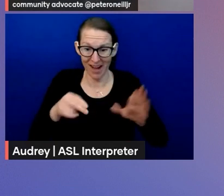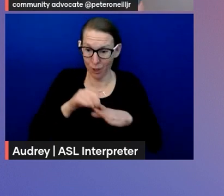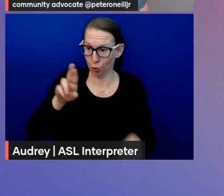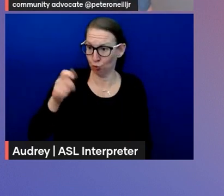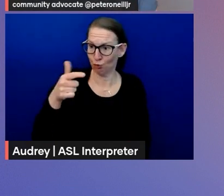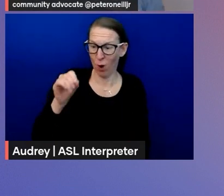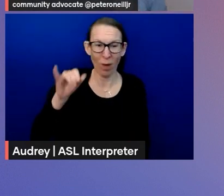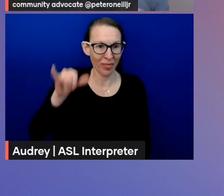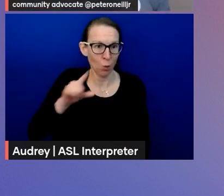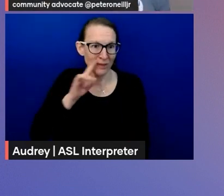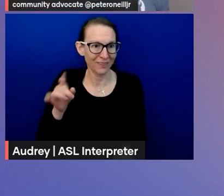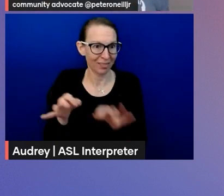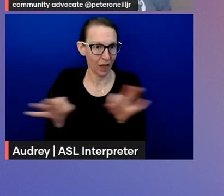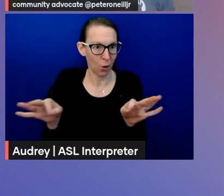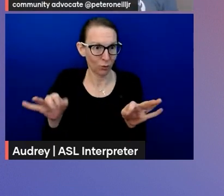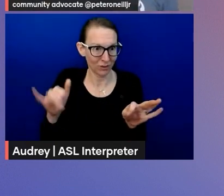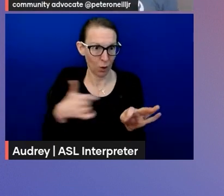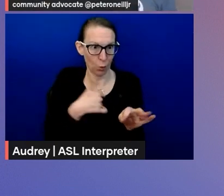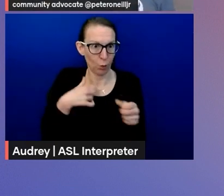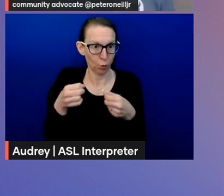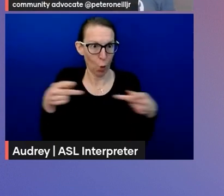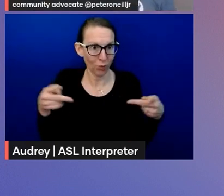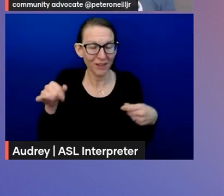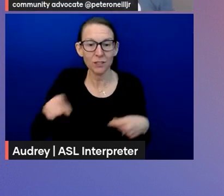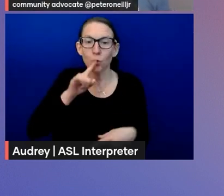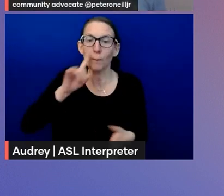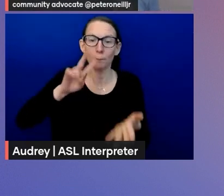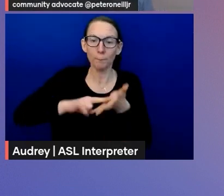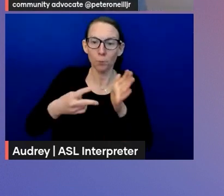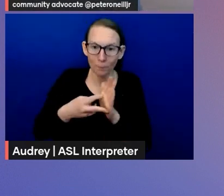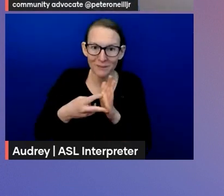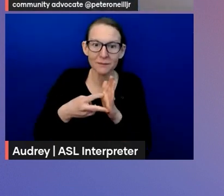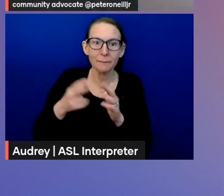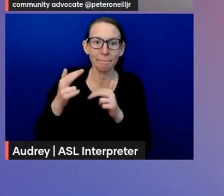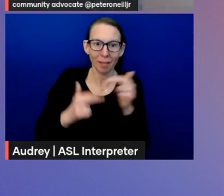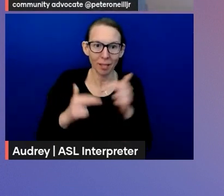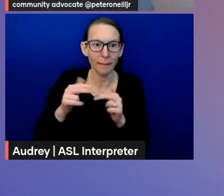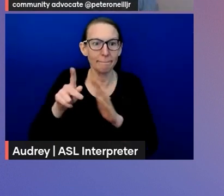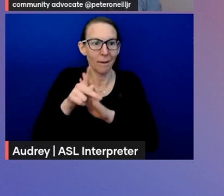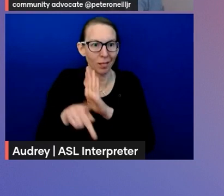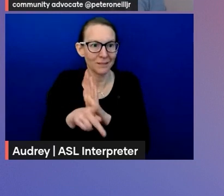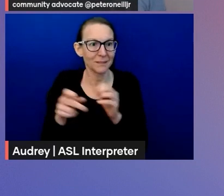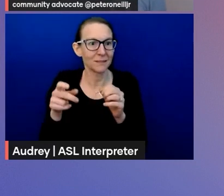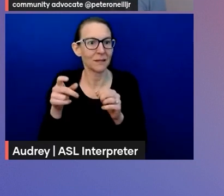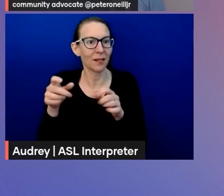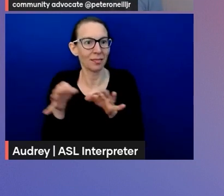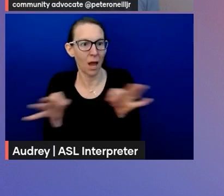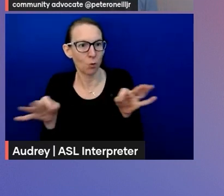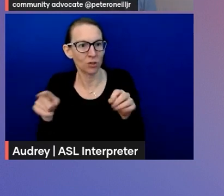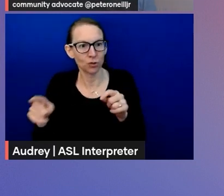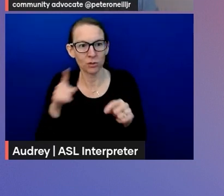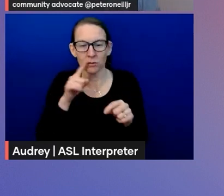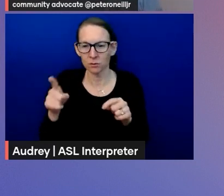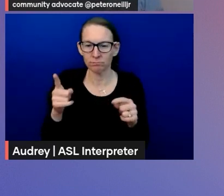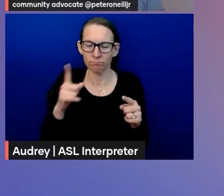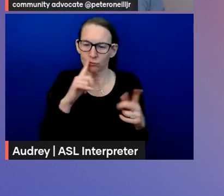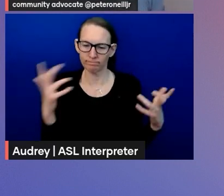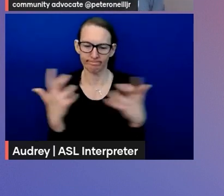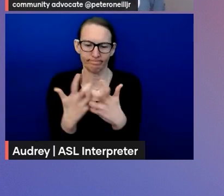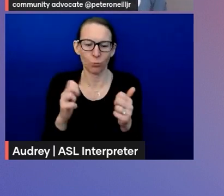in, which is a purpose-built policy language, right? This comes as kind of the hand-in-hand companion with Open Policy